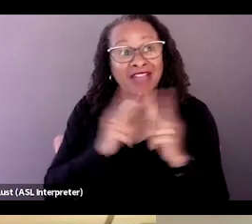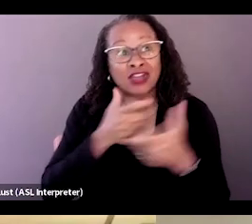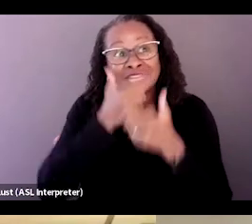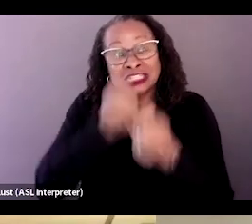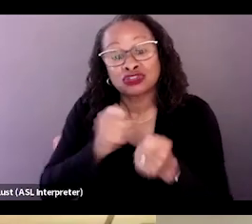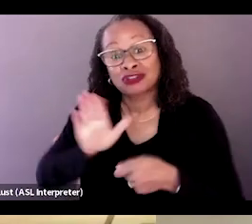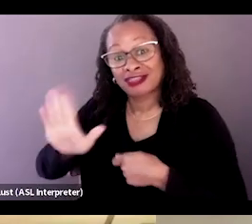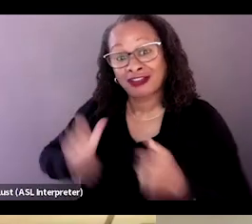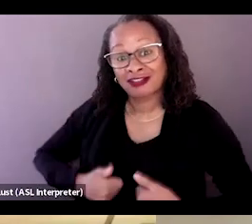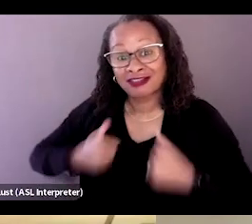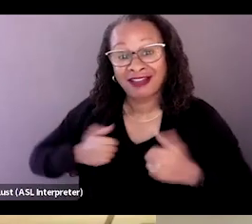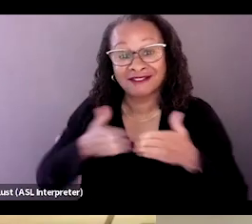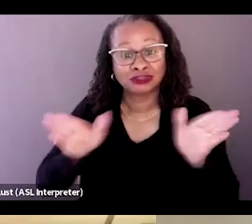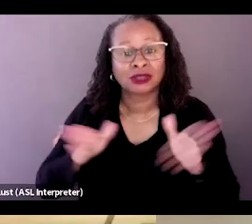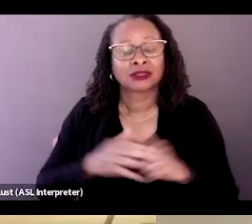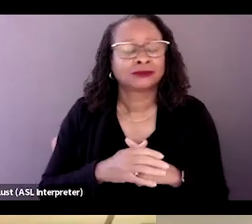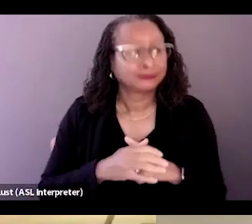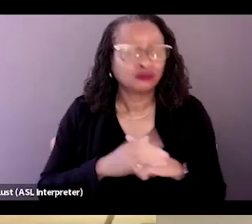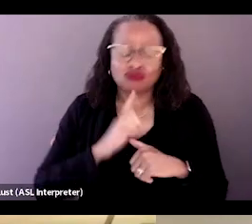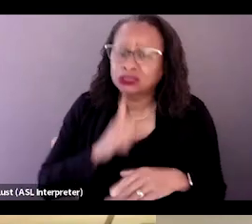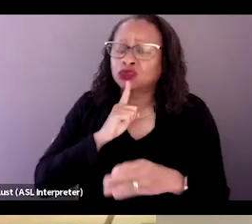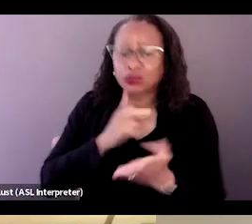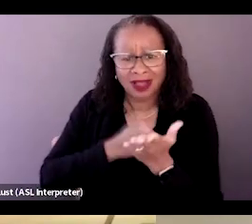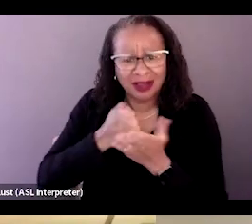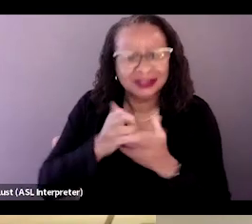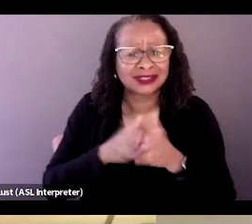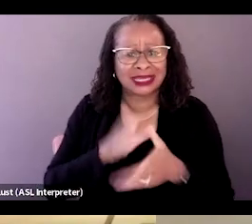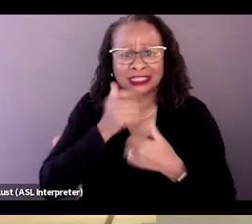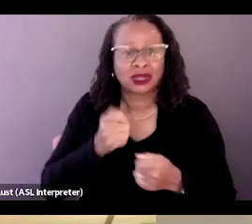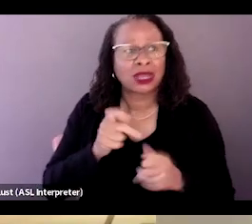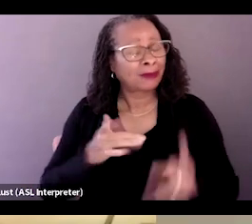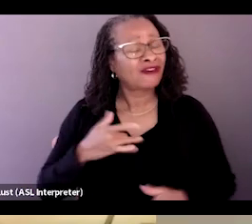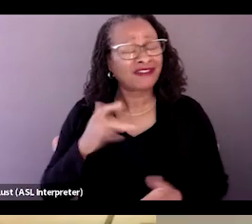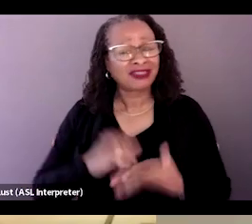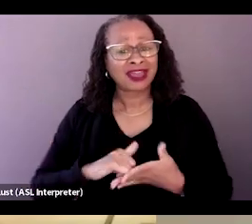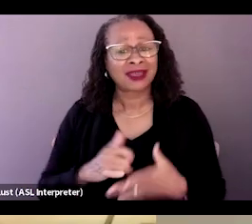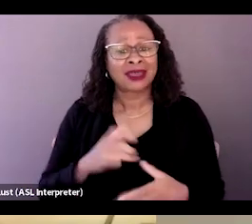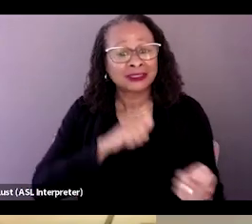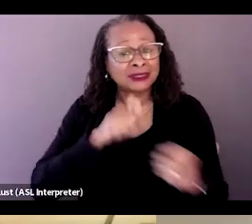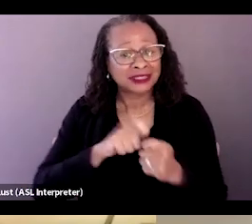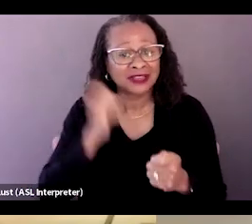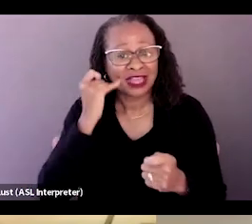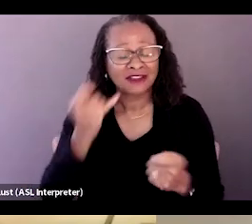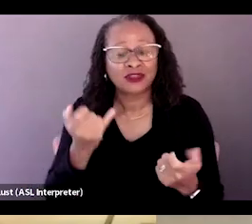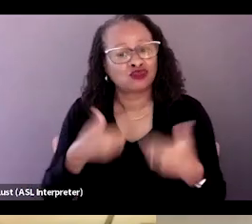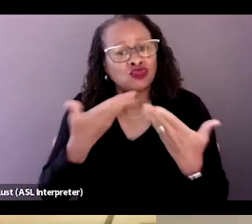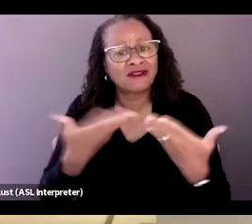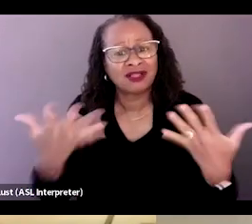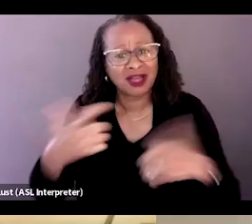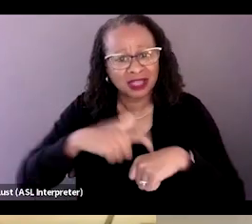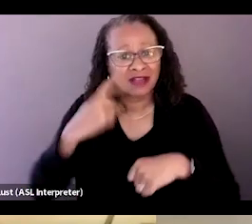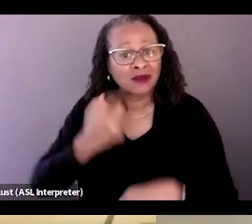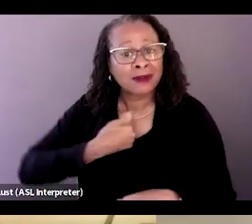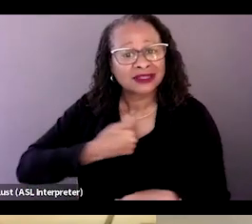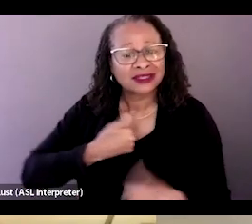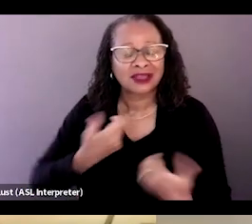generally interested. And I think people feel that. And especially if you give a lot of time. And for me, it was a real pleasure,